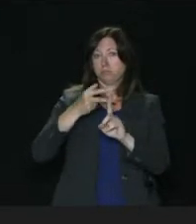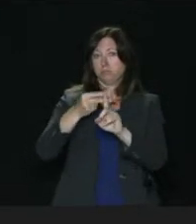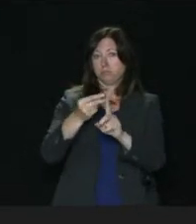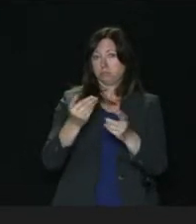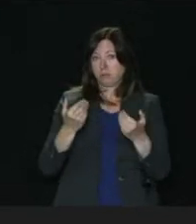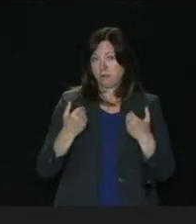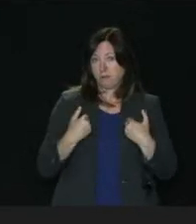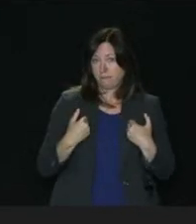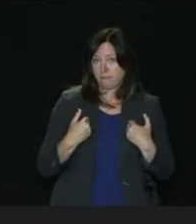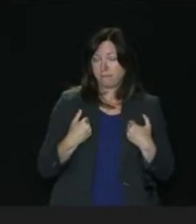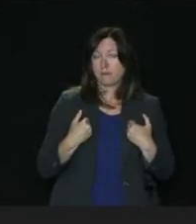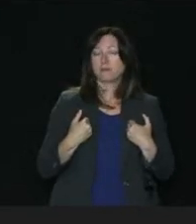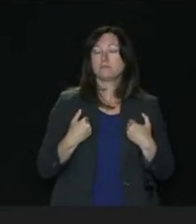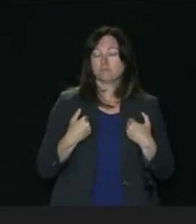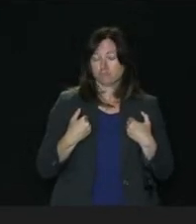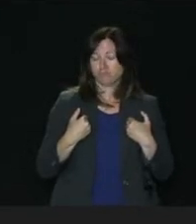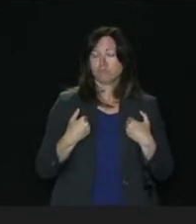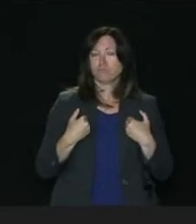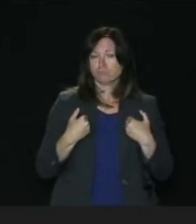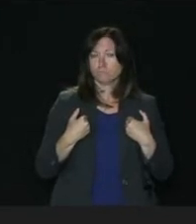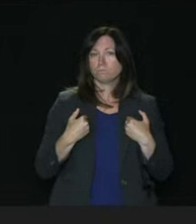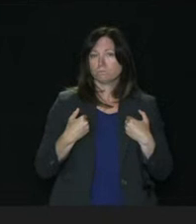vaccinated, we will continue